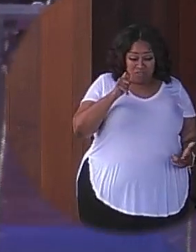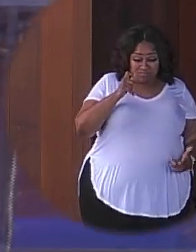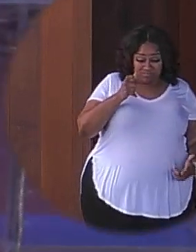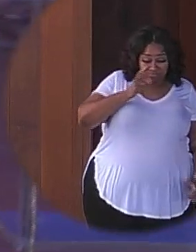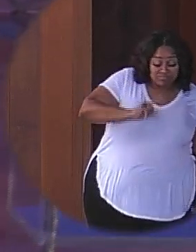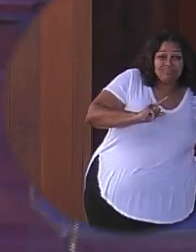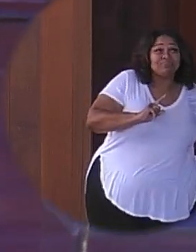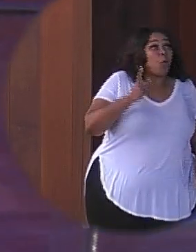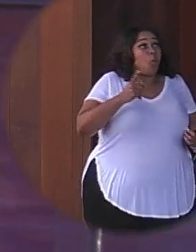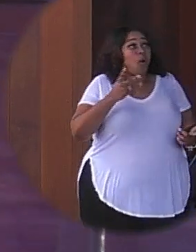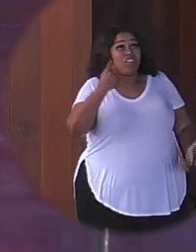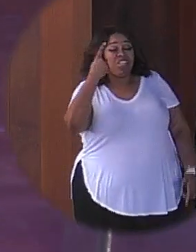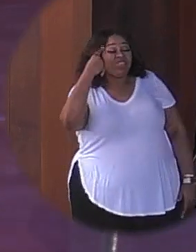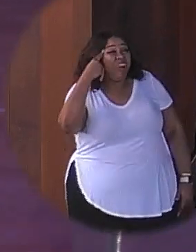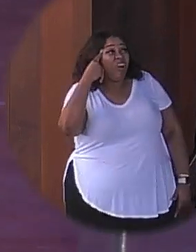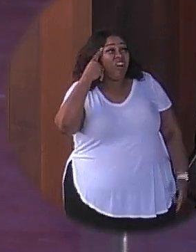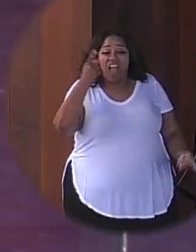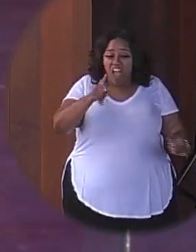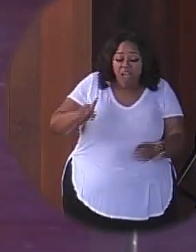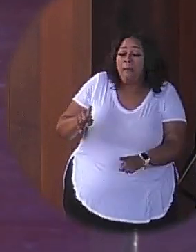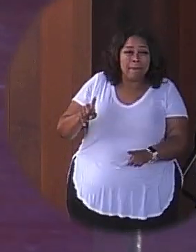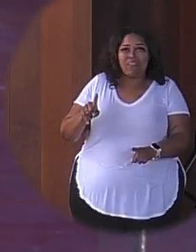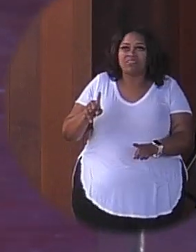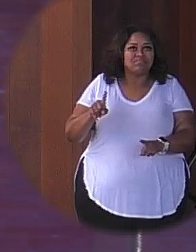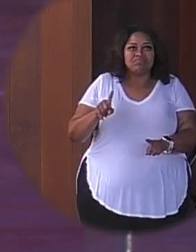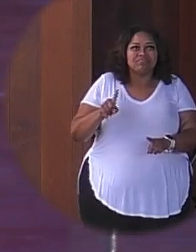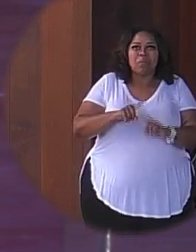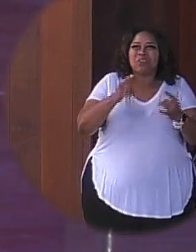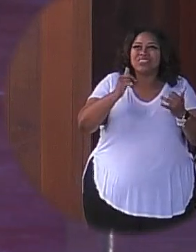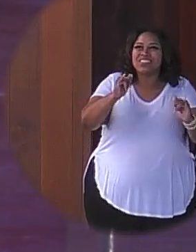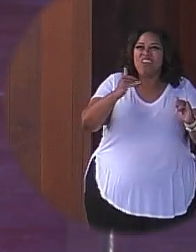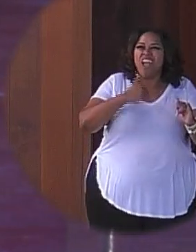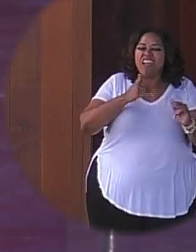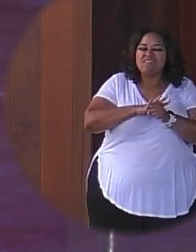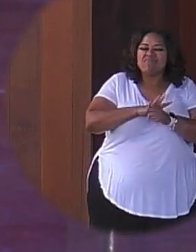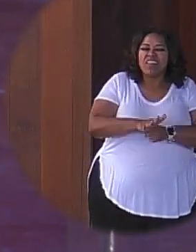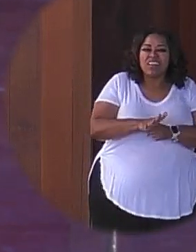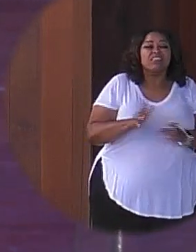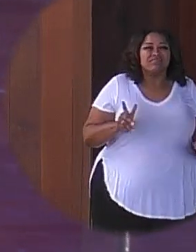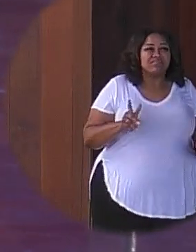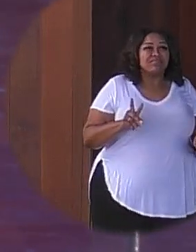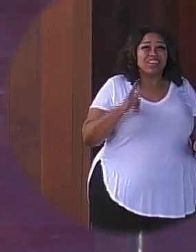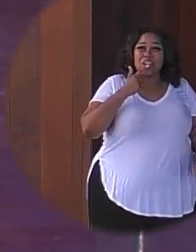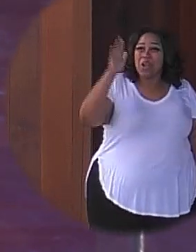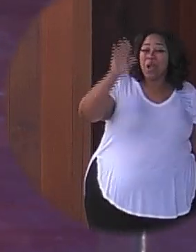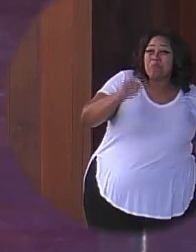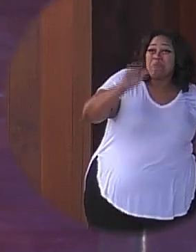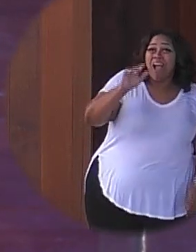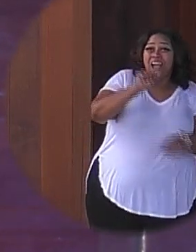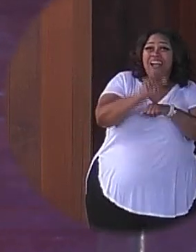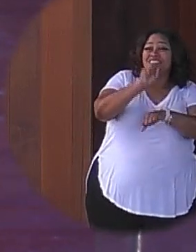down the way you thought it was going to go down, but you still have a harvest. Goodbye, Alpha